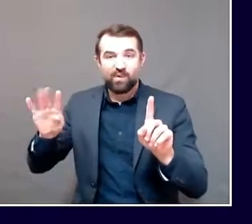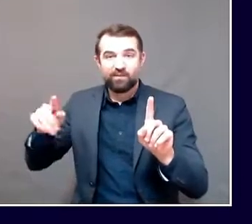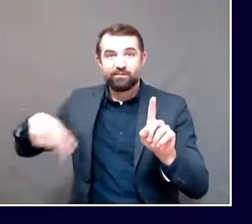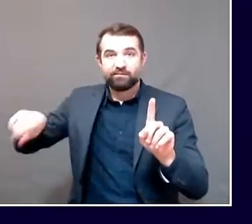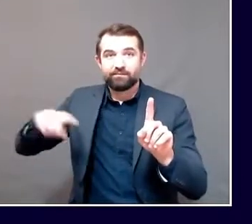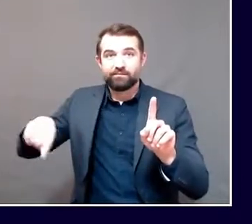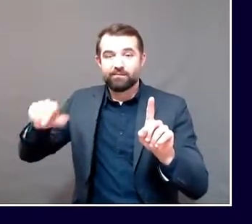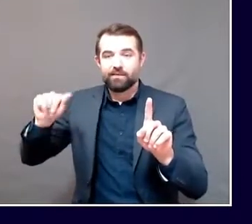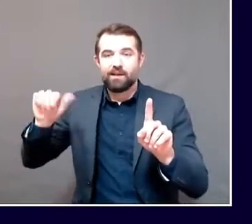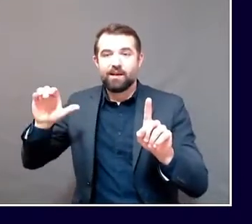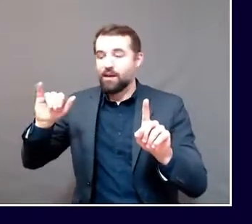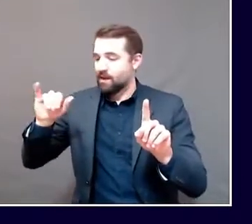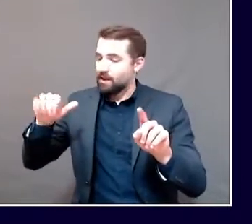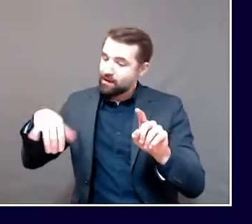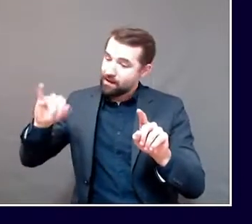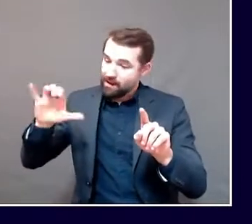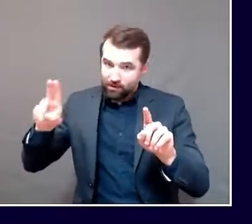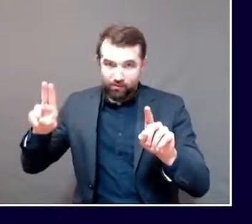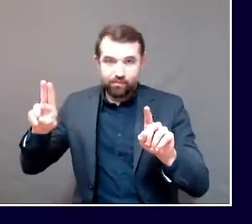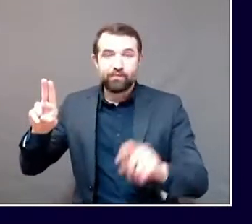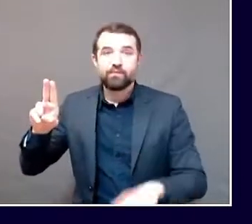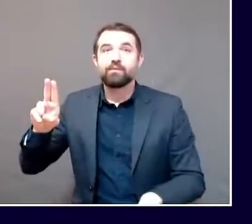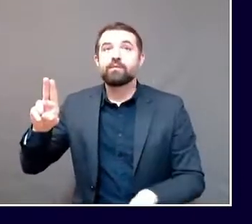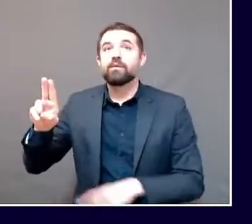and 21 are on ventilators.